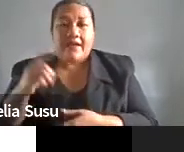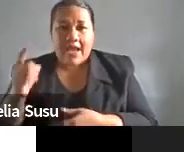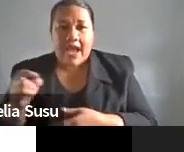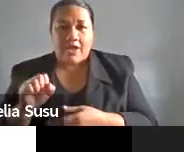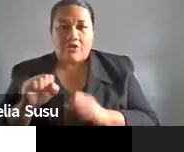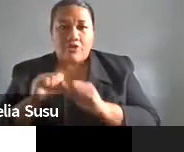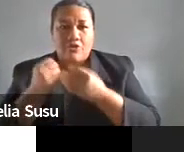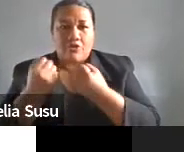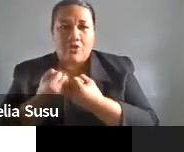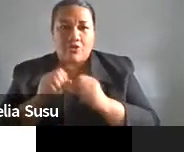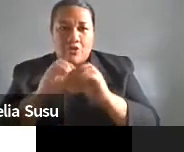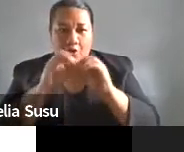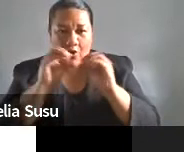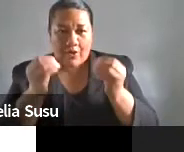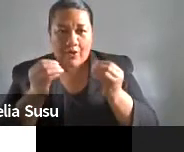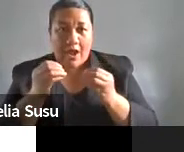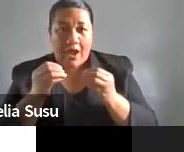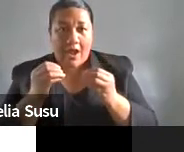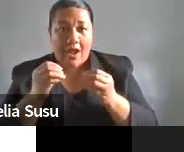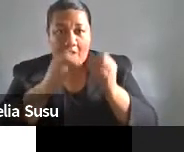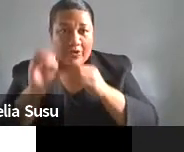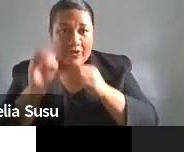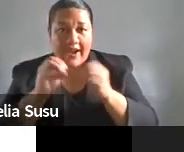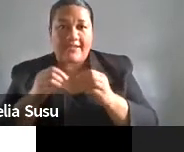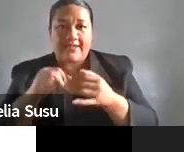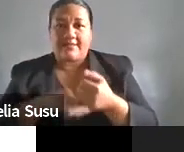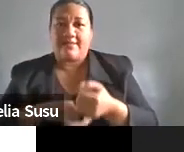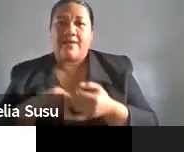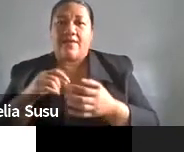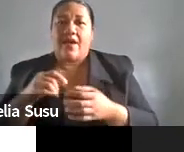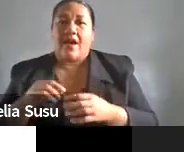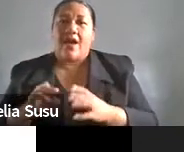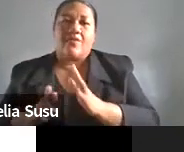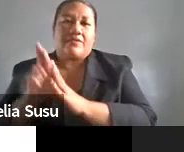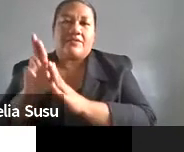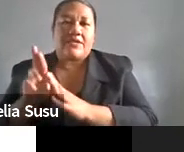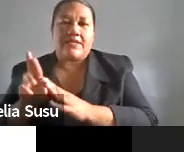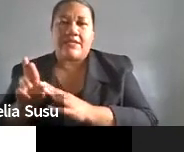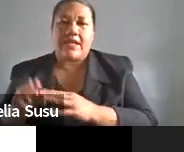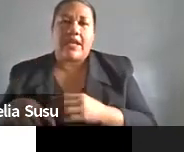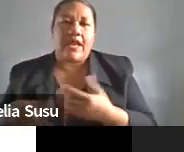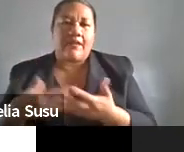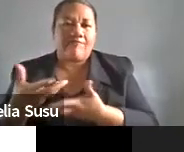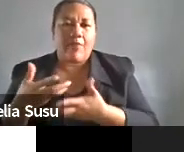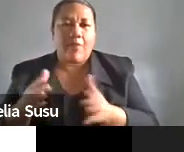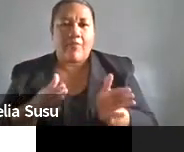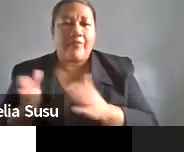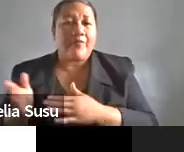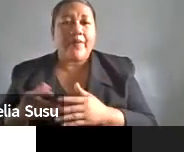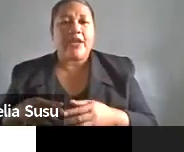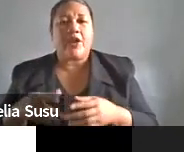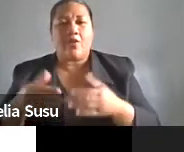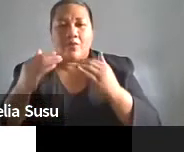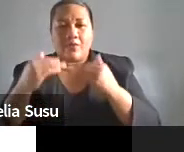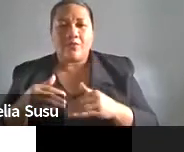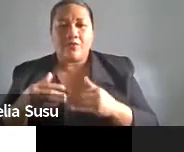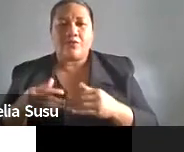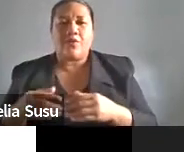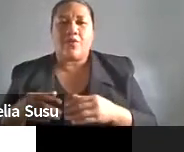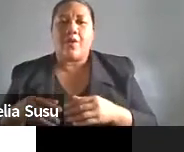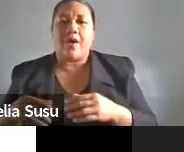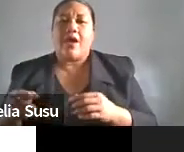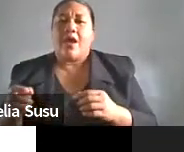how we can do it better together. Work stream four is about urgent response. How do we really balance the material and the structural work and making sure that